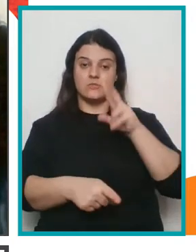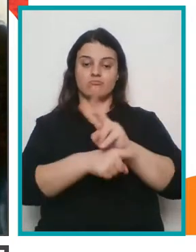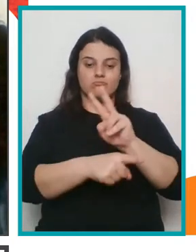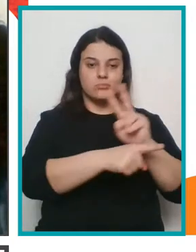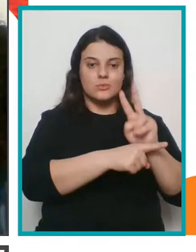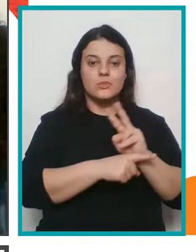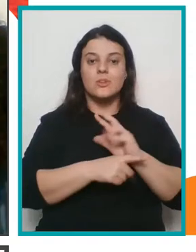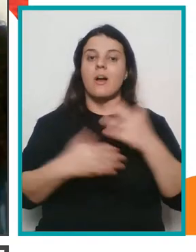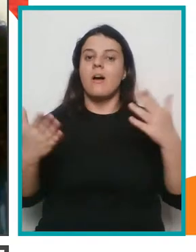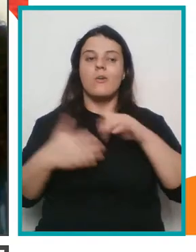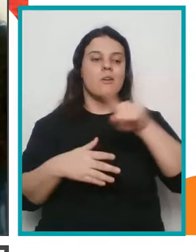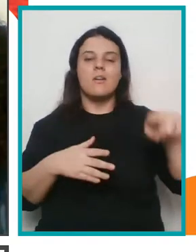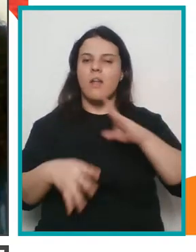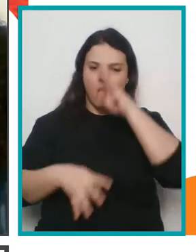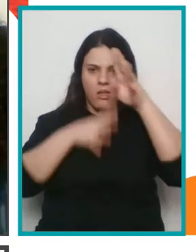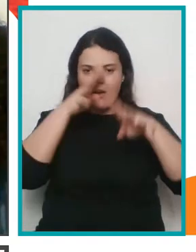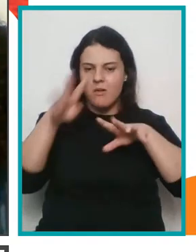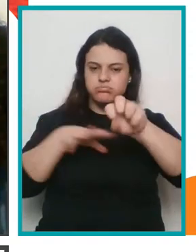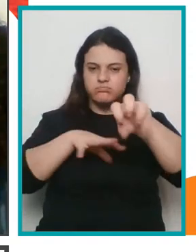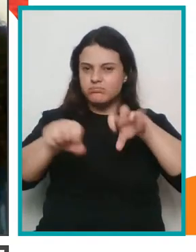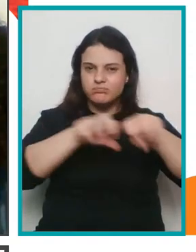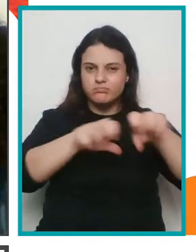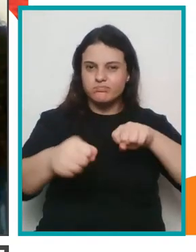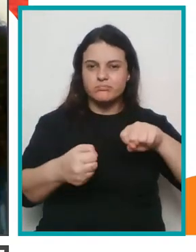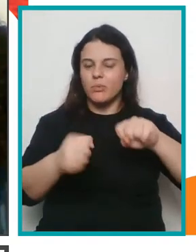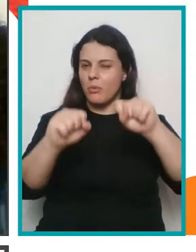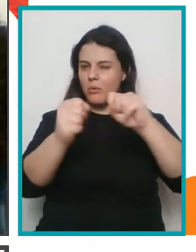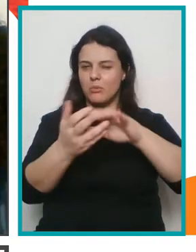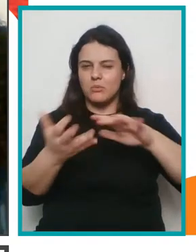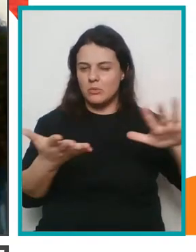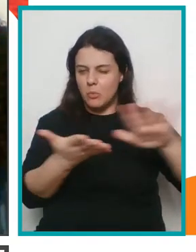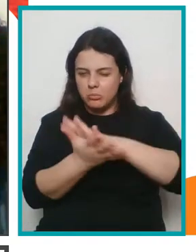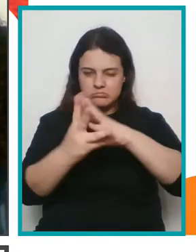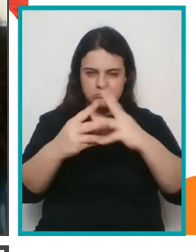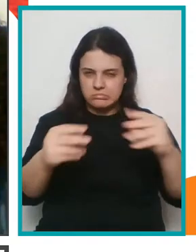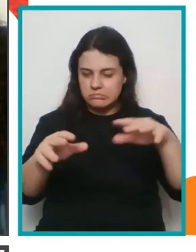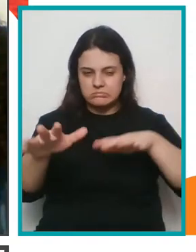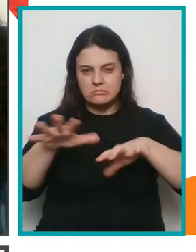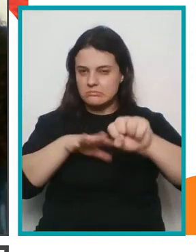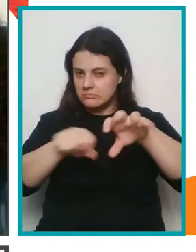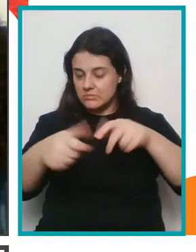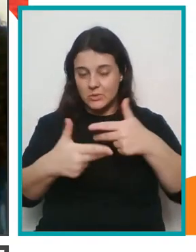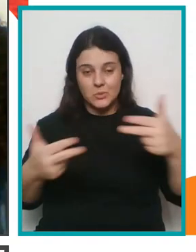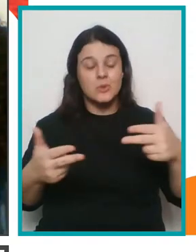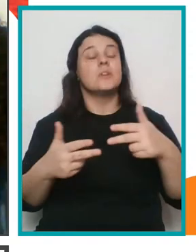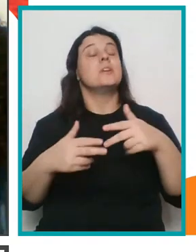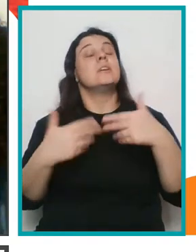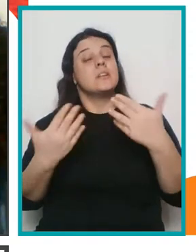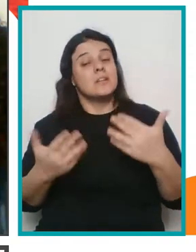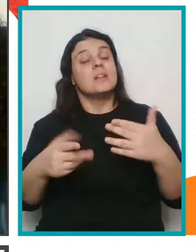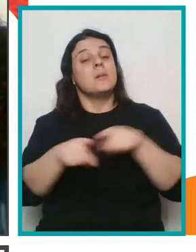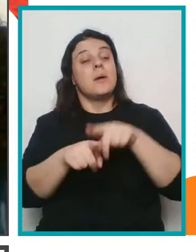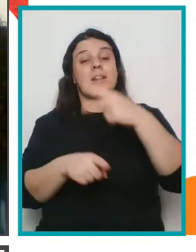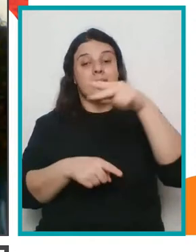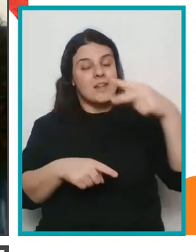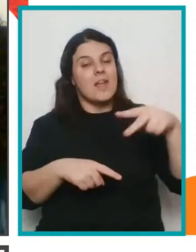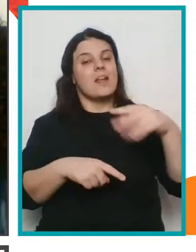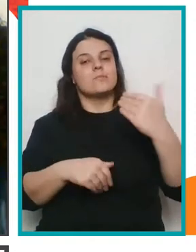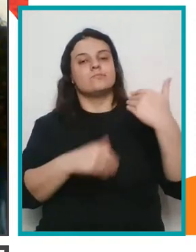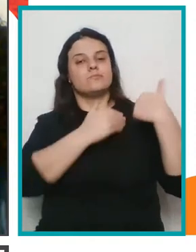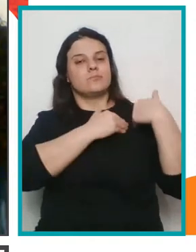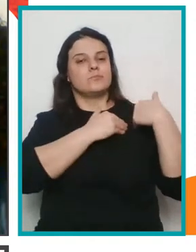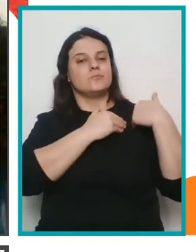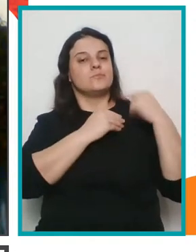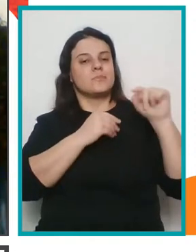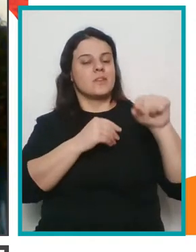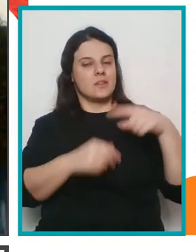né? Acredito que no Brasil, tanto quanto na Uganda, a gente vive situações análogas e gostaria